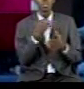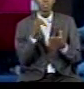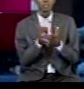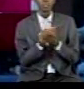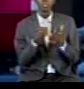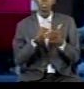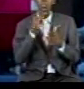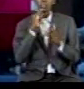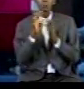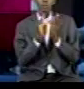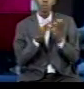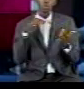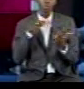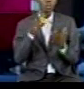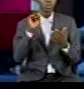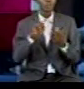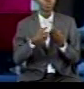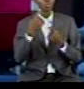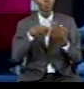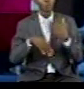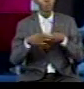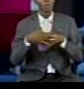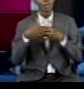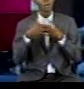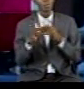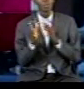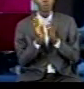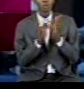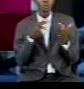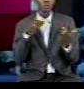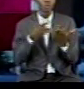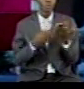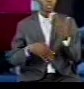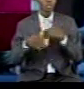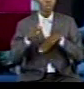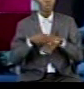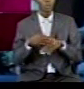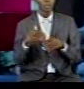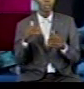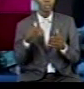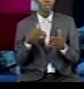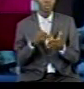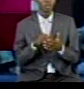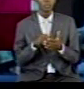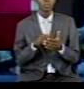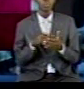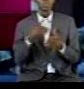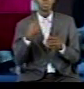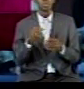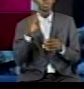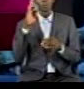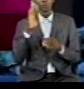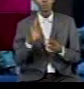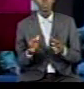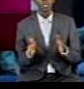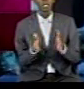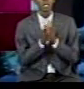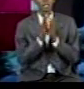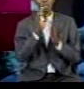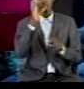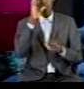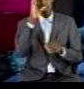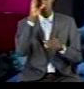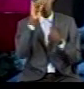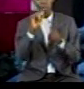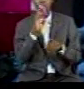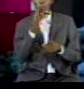I get to come back after Bible study. When I came back later, the pastor that attended to me asked me that, am I born again? I